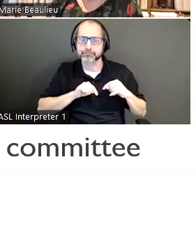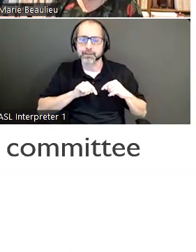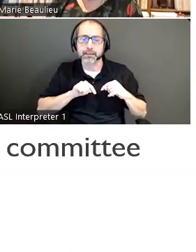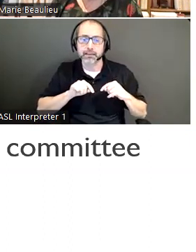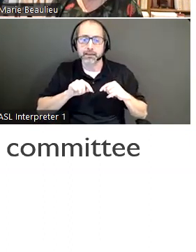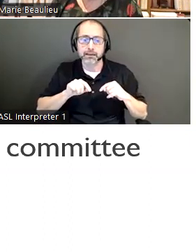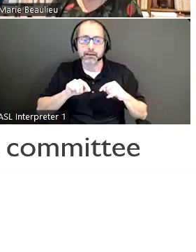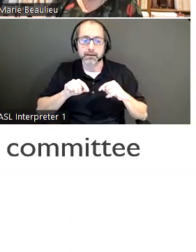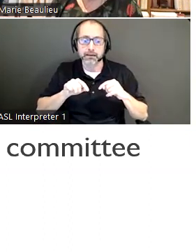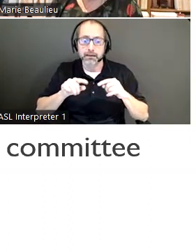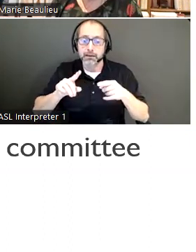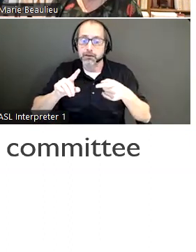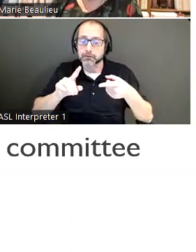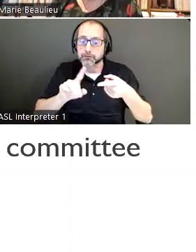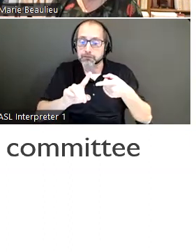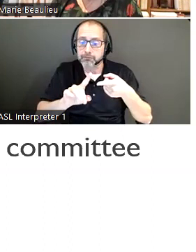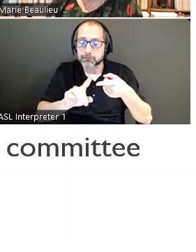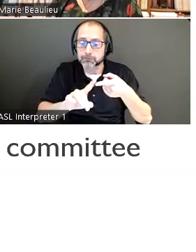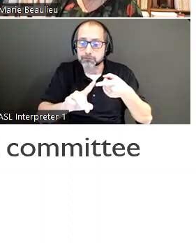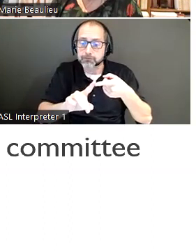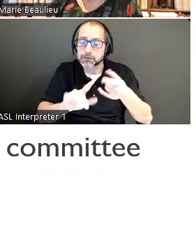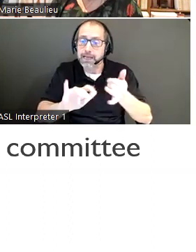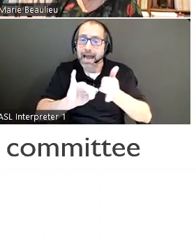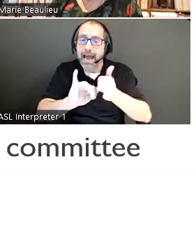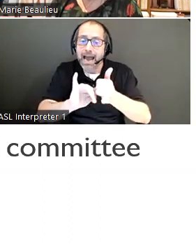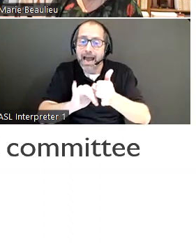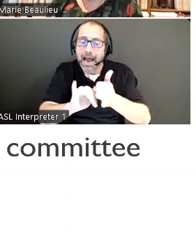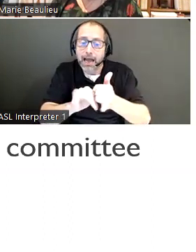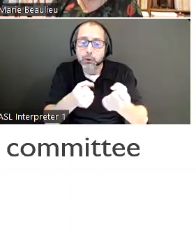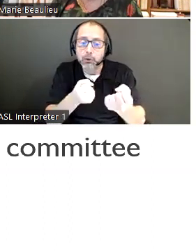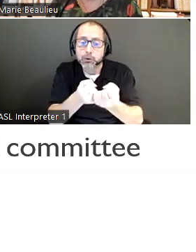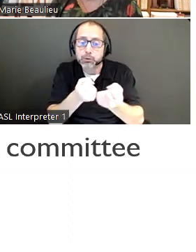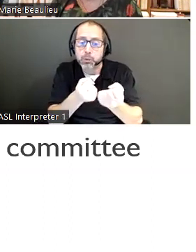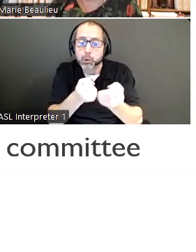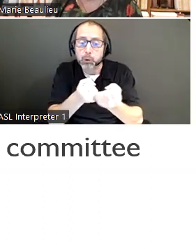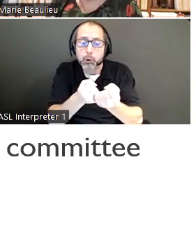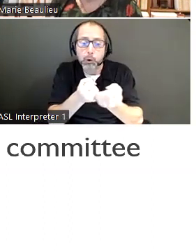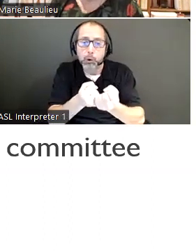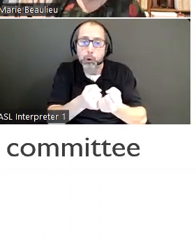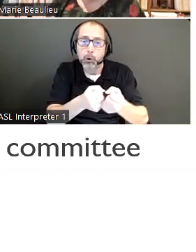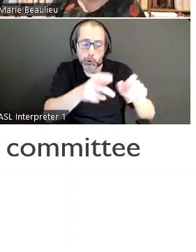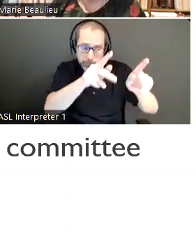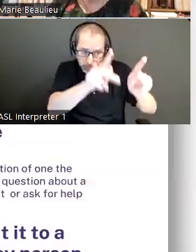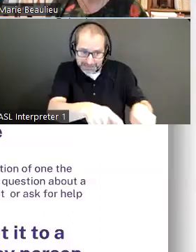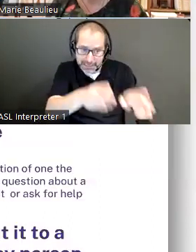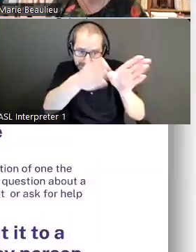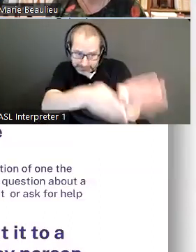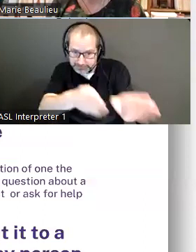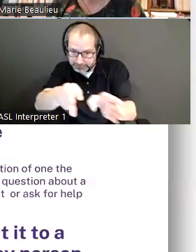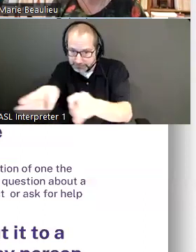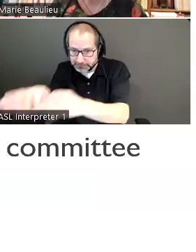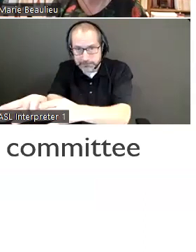is how to support the development of entities by and for residences. As I